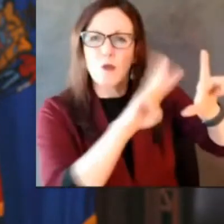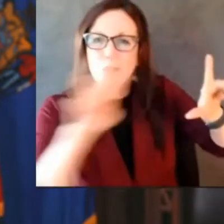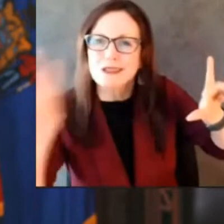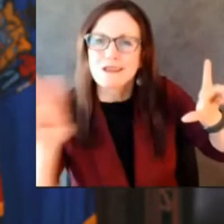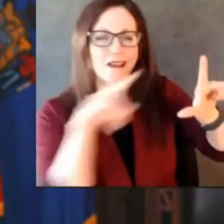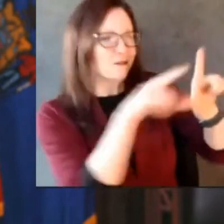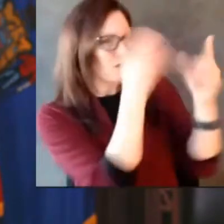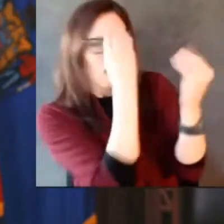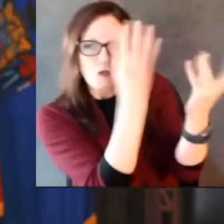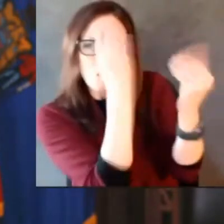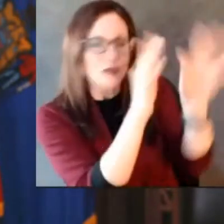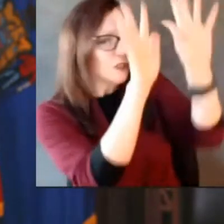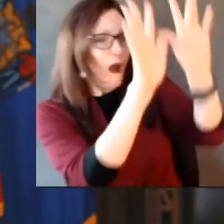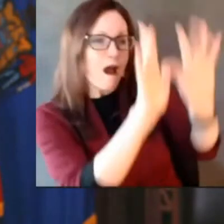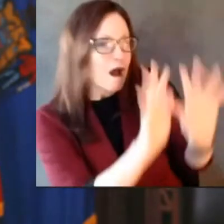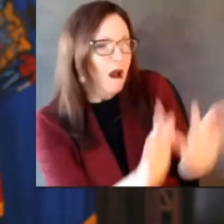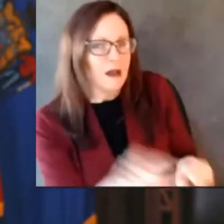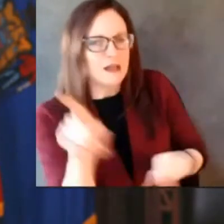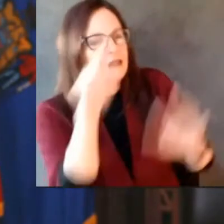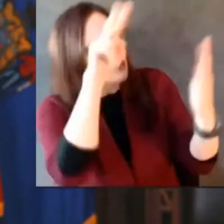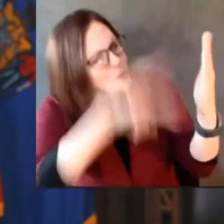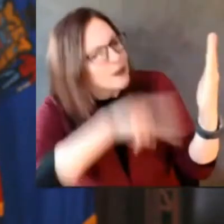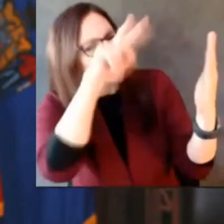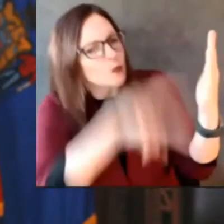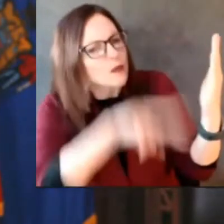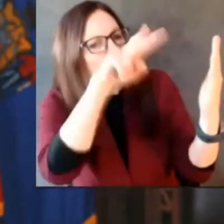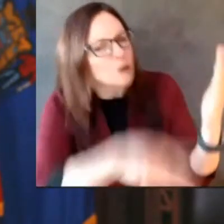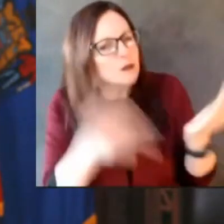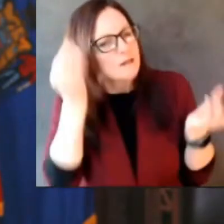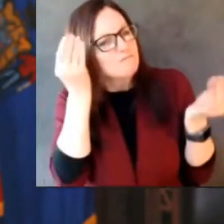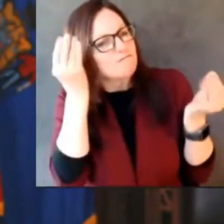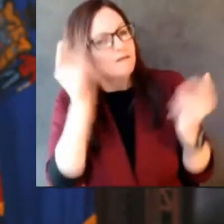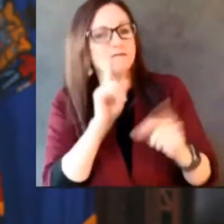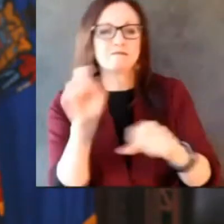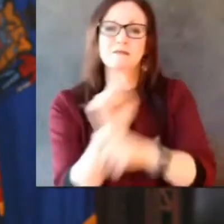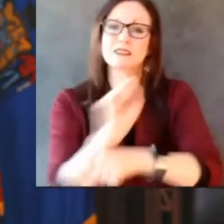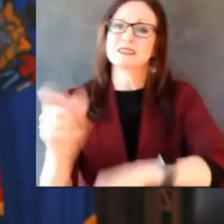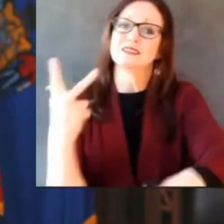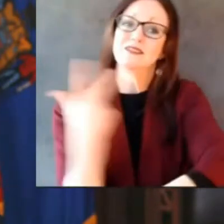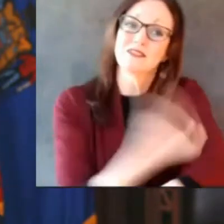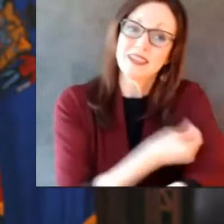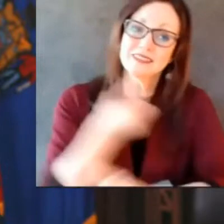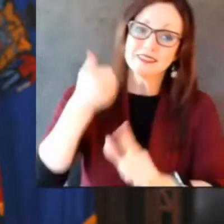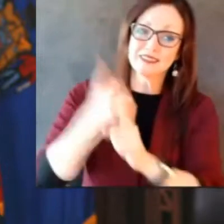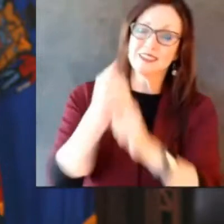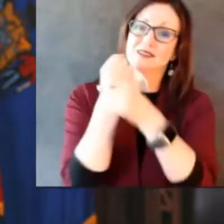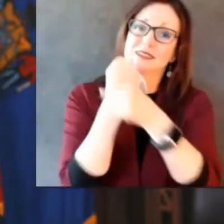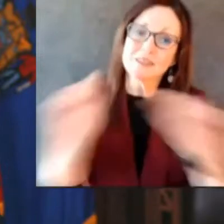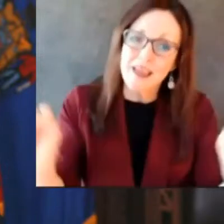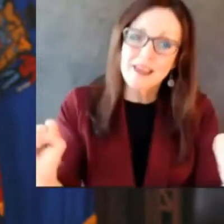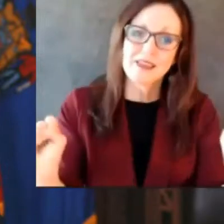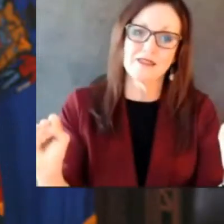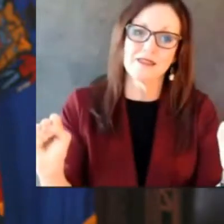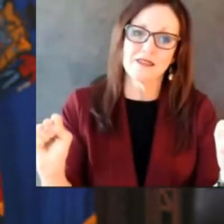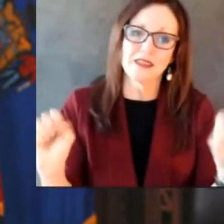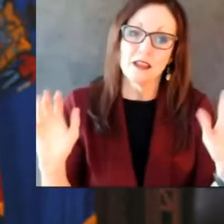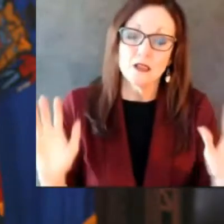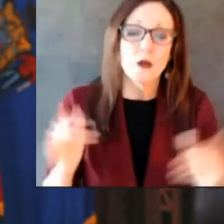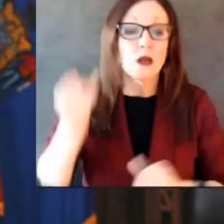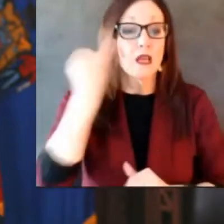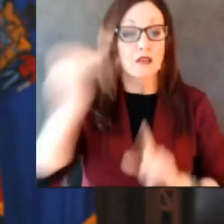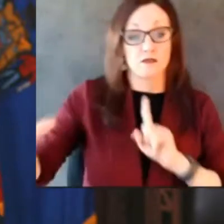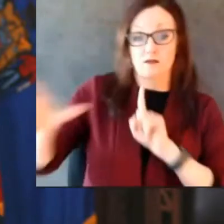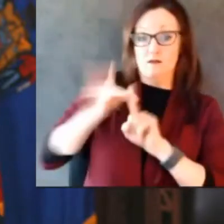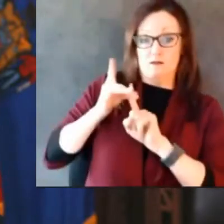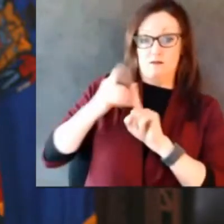if you've already had COVID, go get vaccinated. Because I can't tell you how many times I've said it over the past